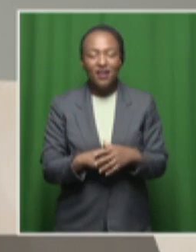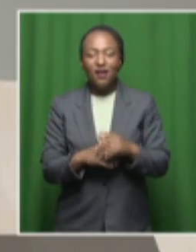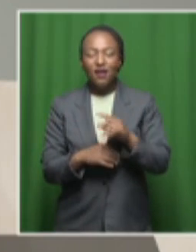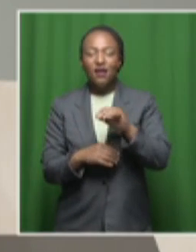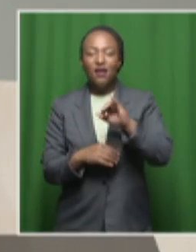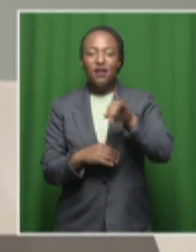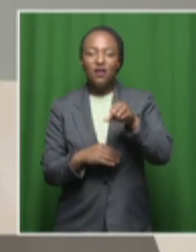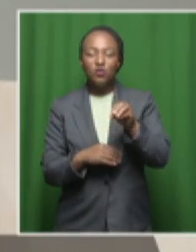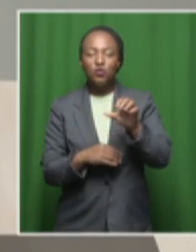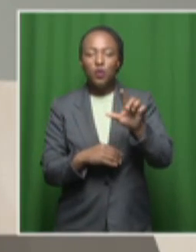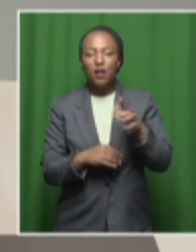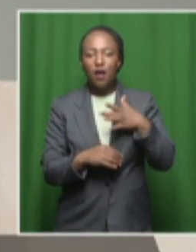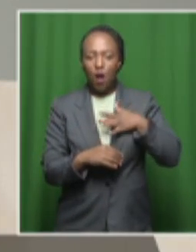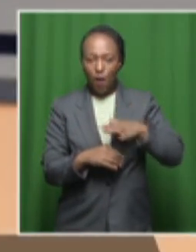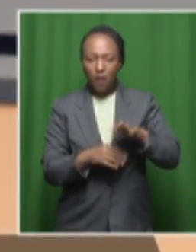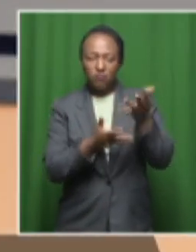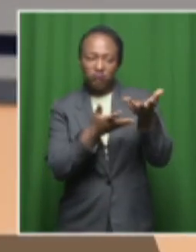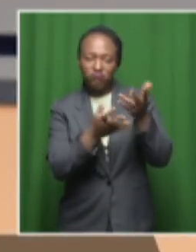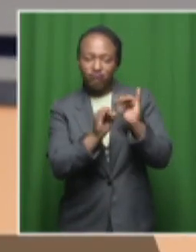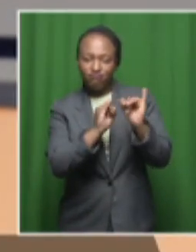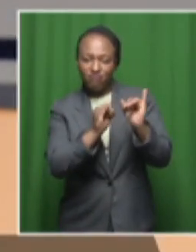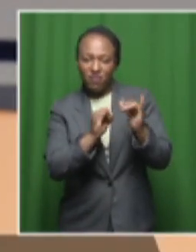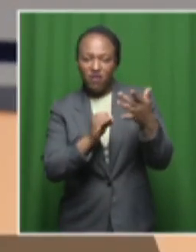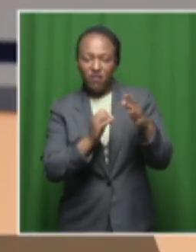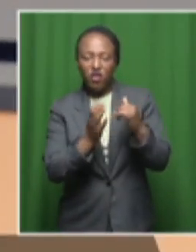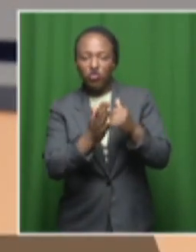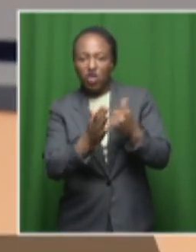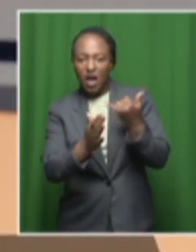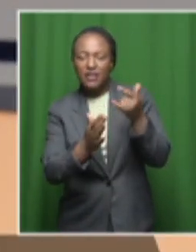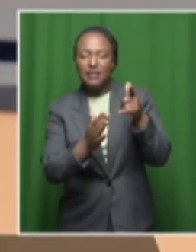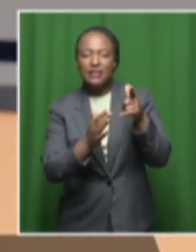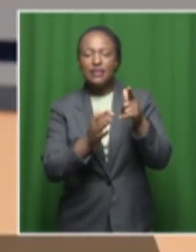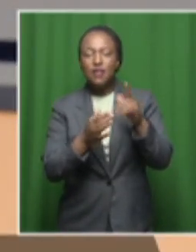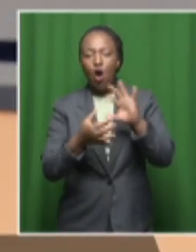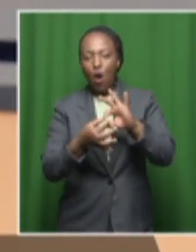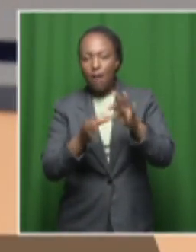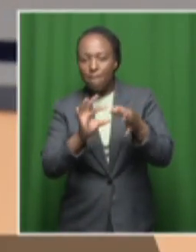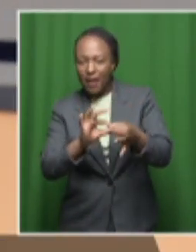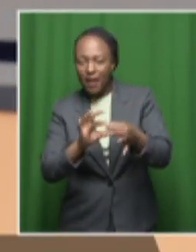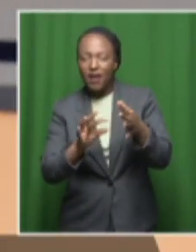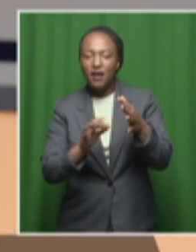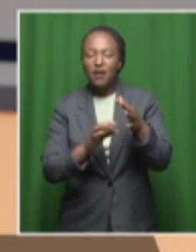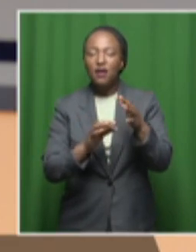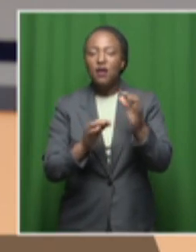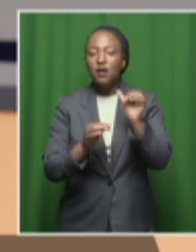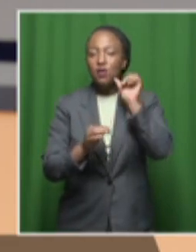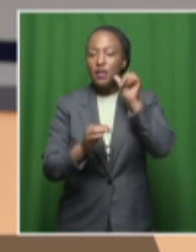come on because I actually also wanted to speak to her in terms of just the Olympics. We know they're in Paris next year and